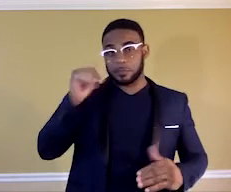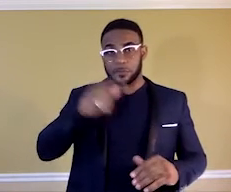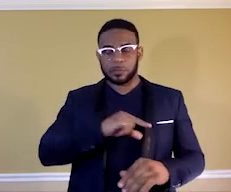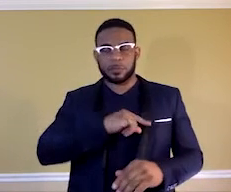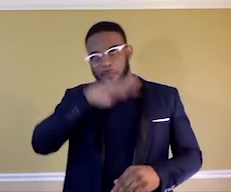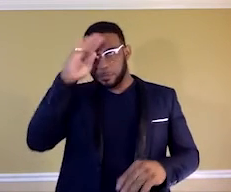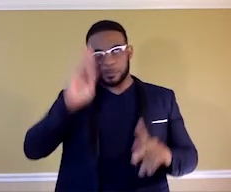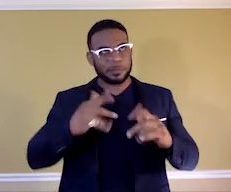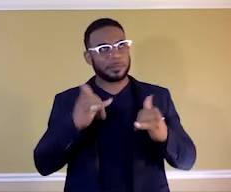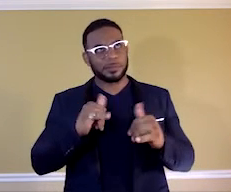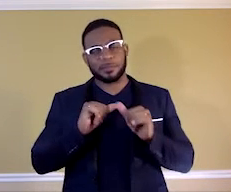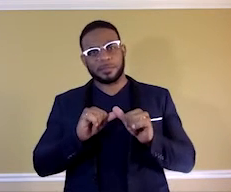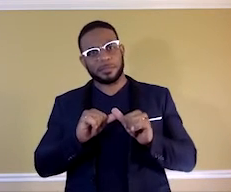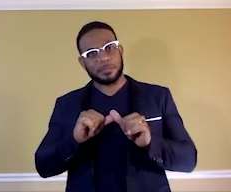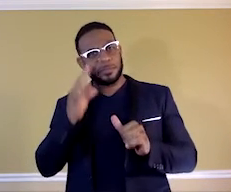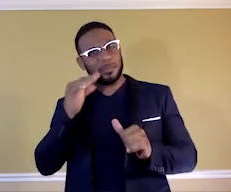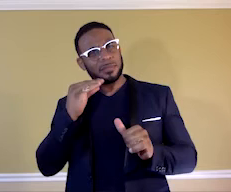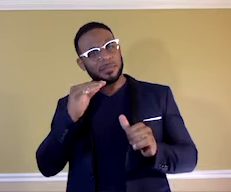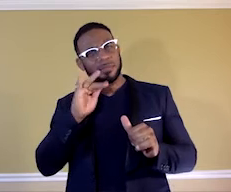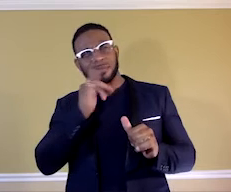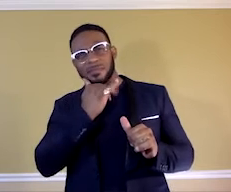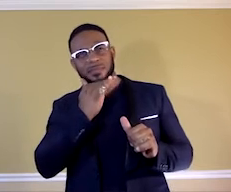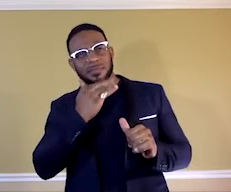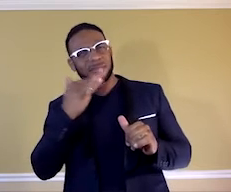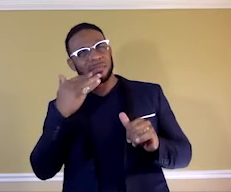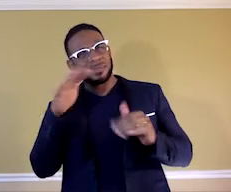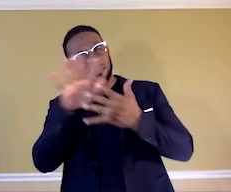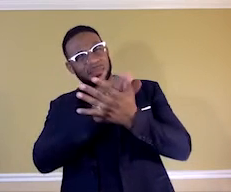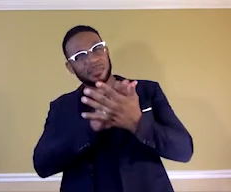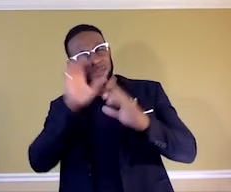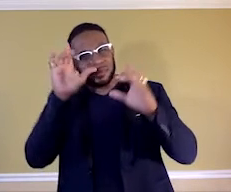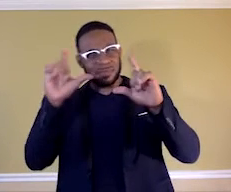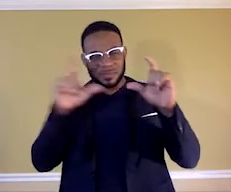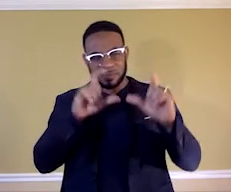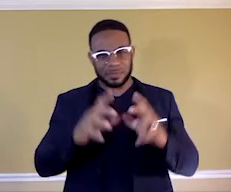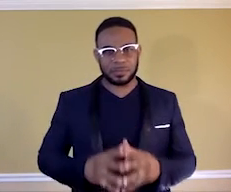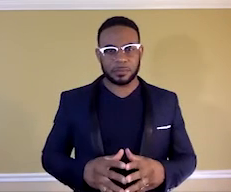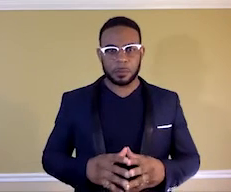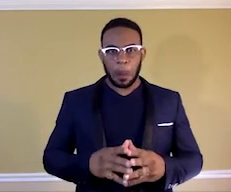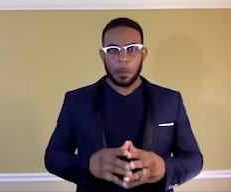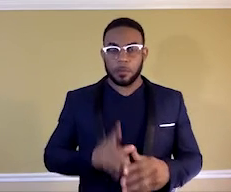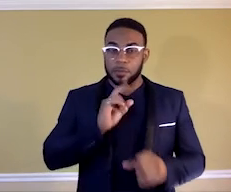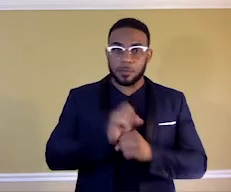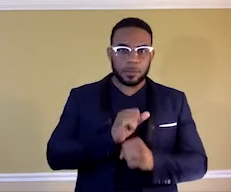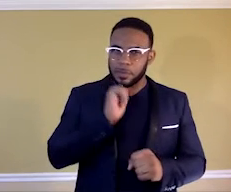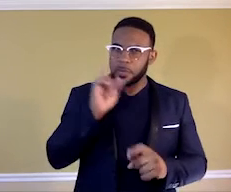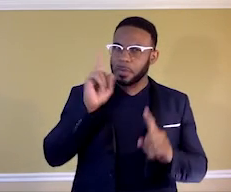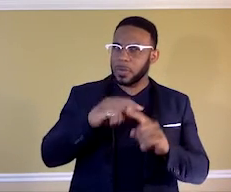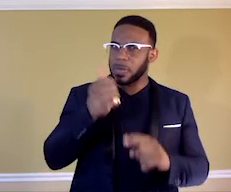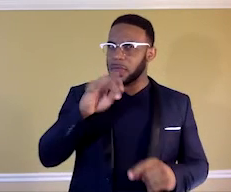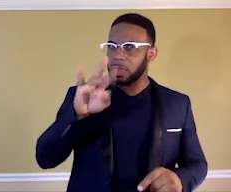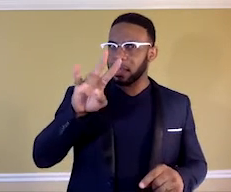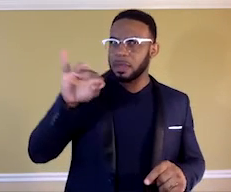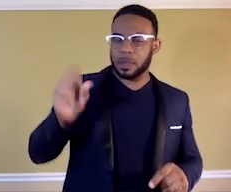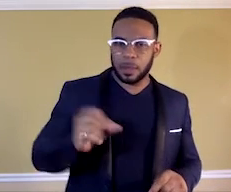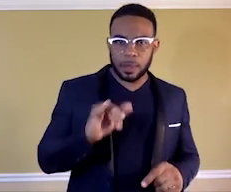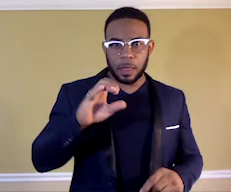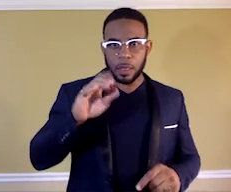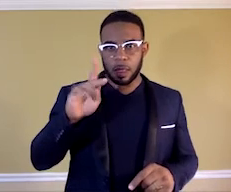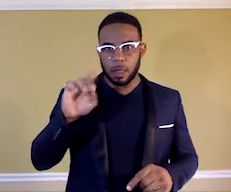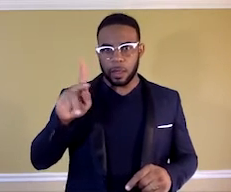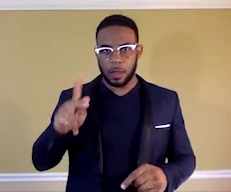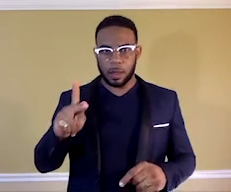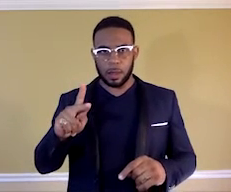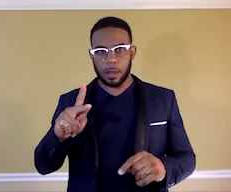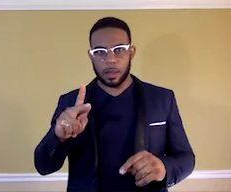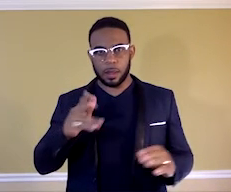Black people continued to experience discoloration whenever they had photos taken. It really wasn't until the 1970s that Kodak